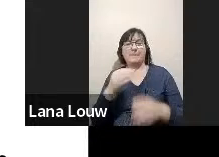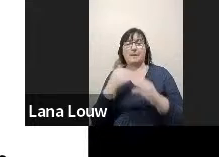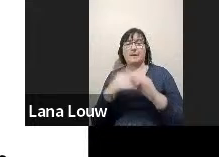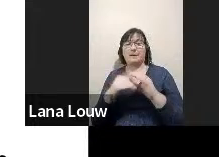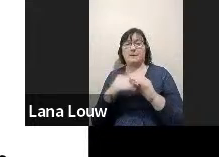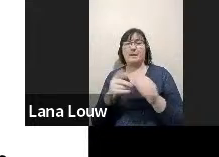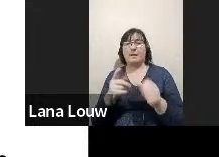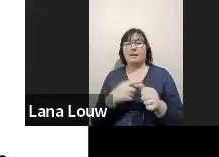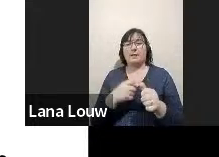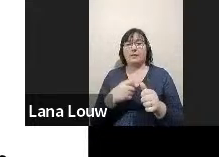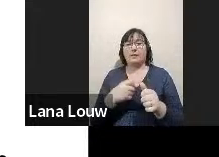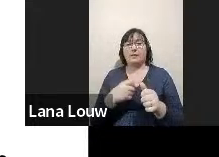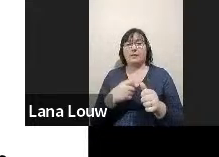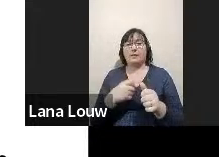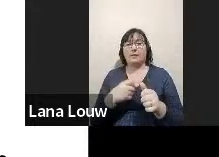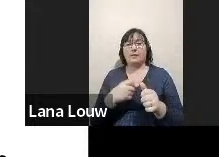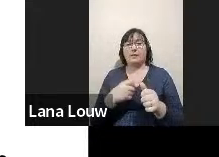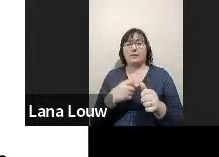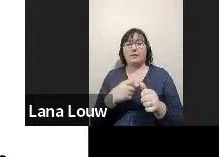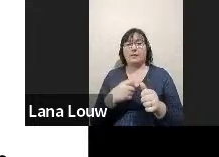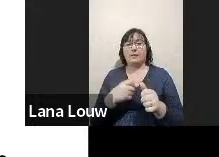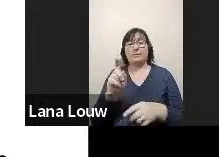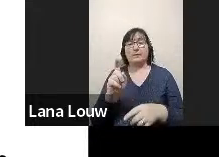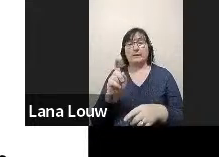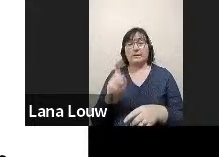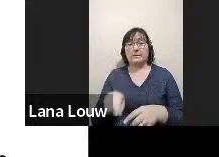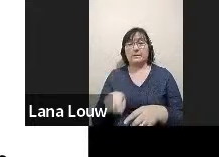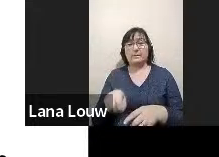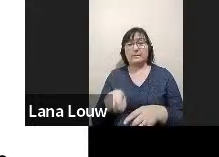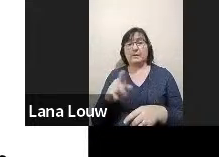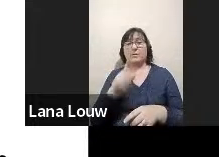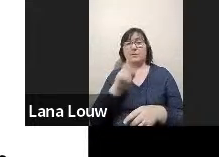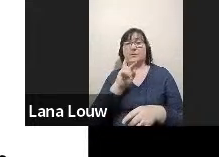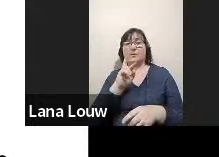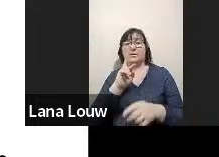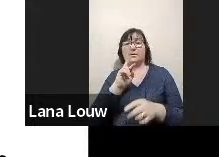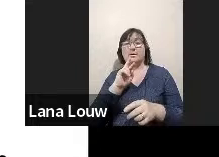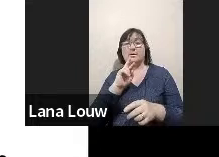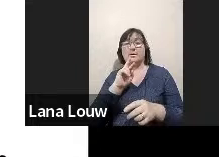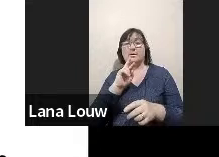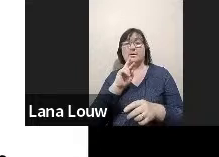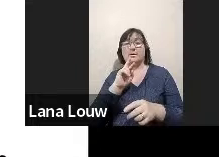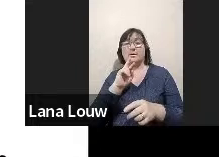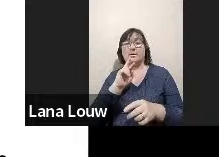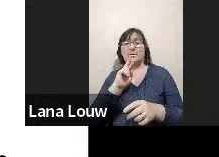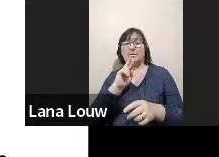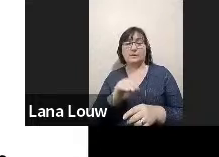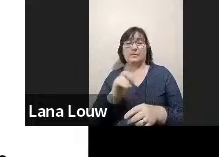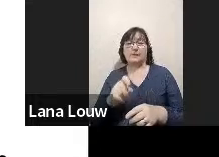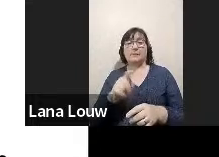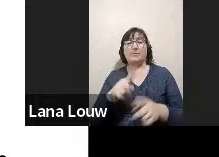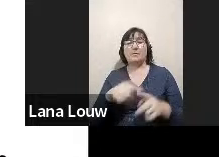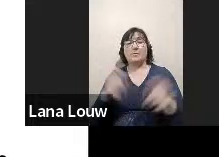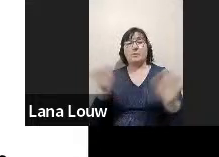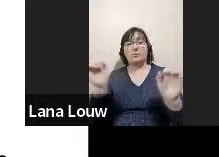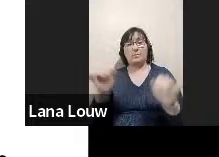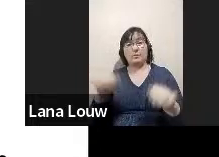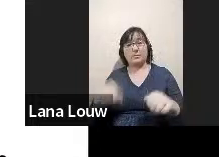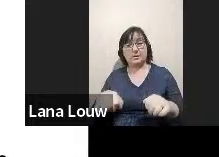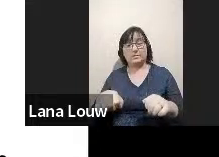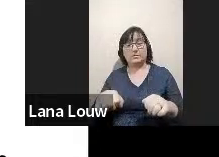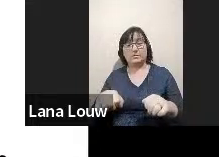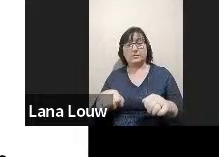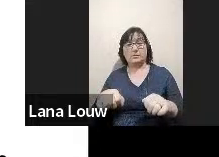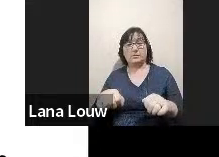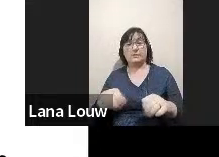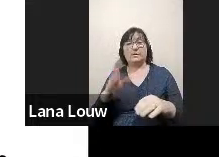click on the request button or to activate, the authorization now lies on the registered representative